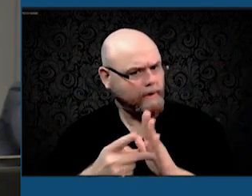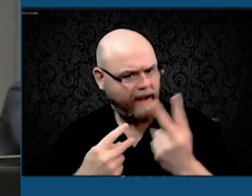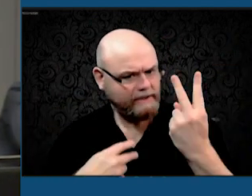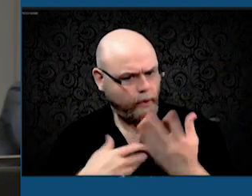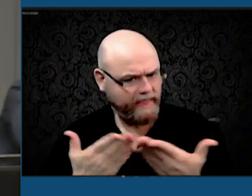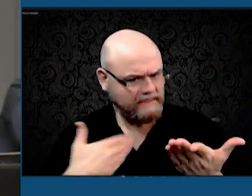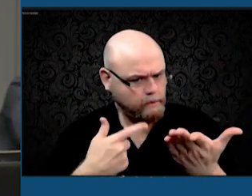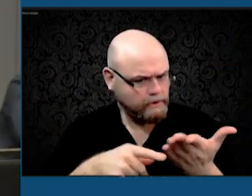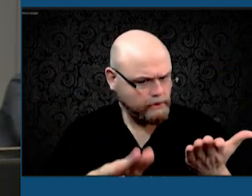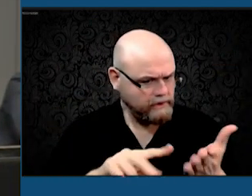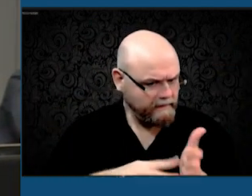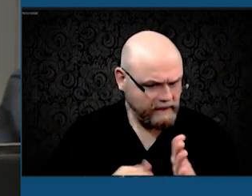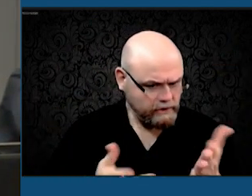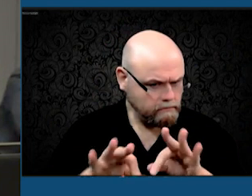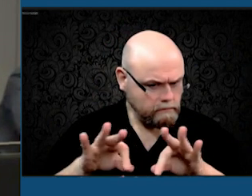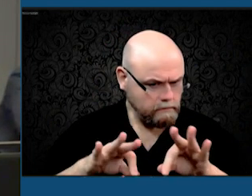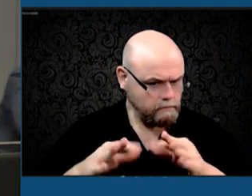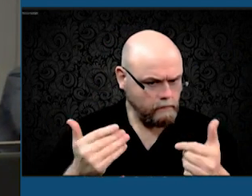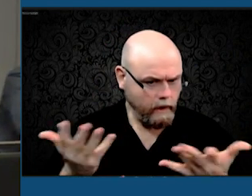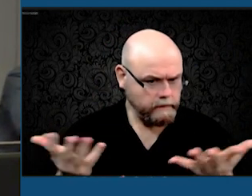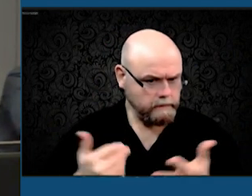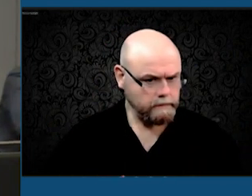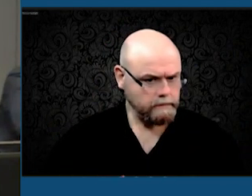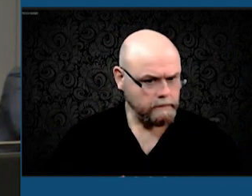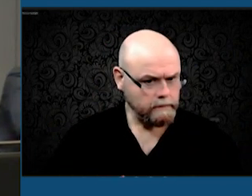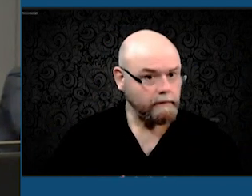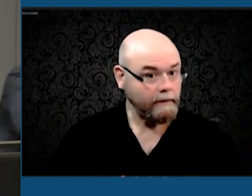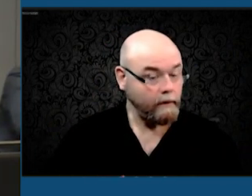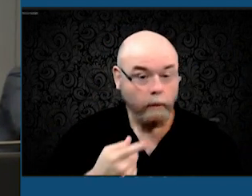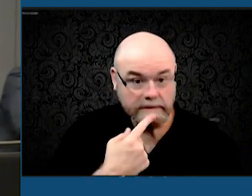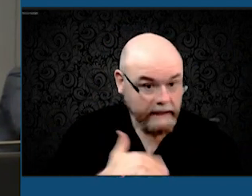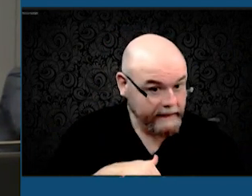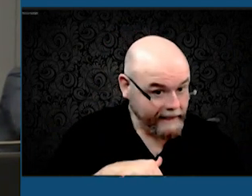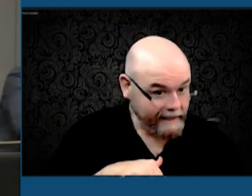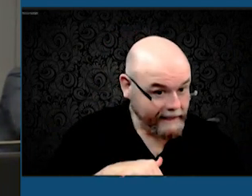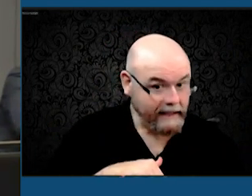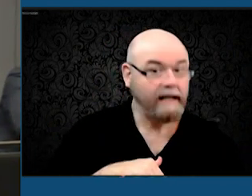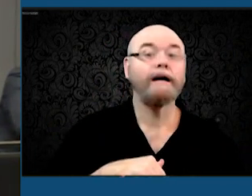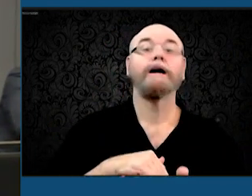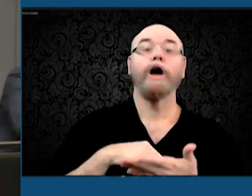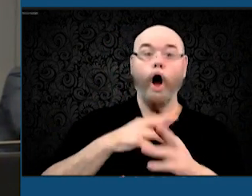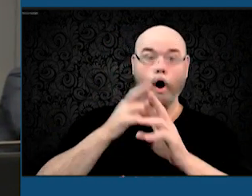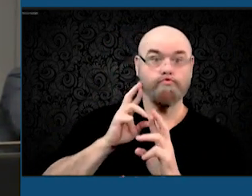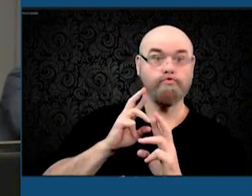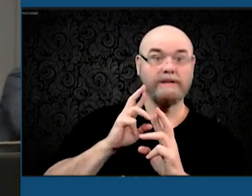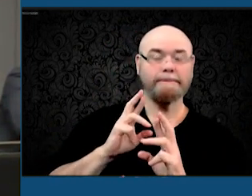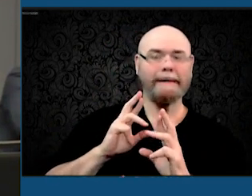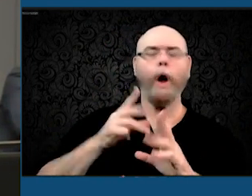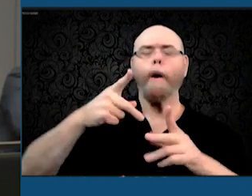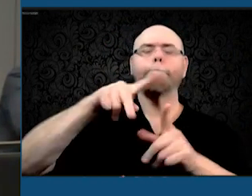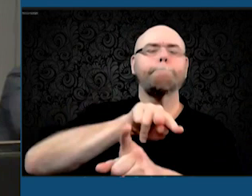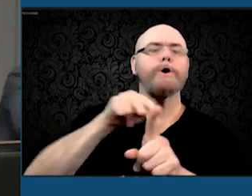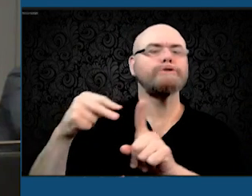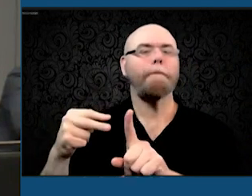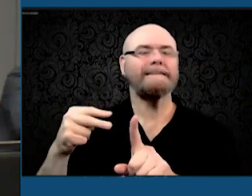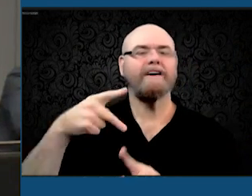your definitions? Say it again. Perspective. Respected? Perspective.